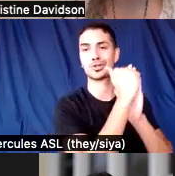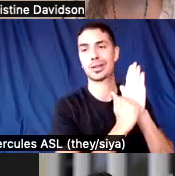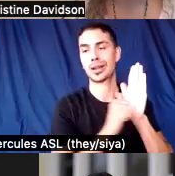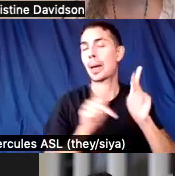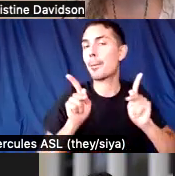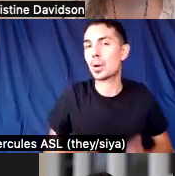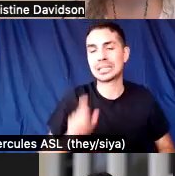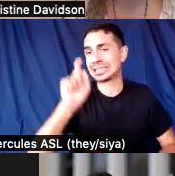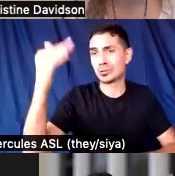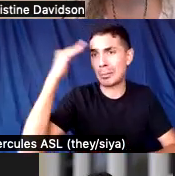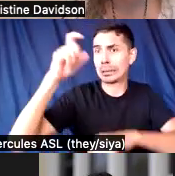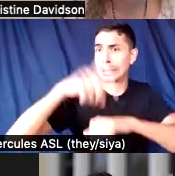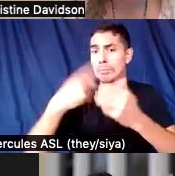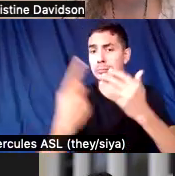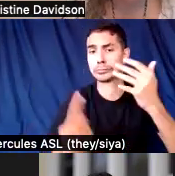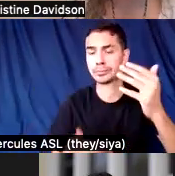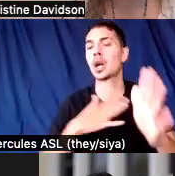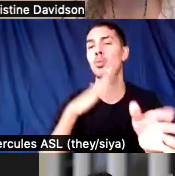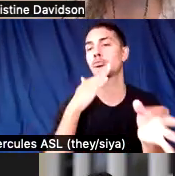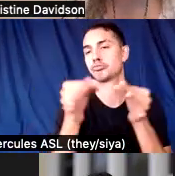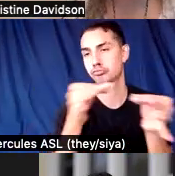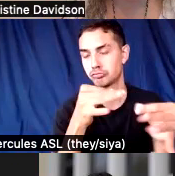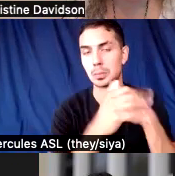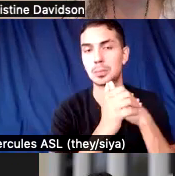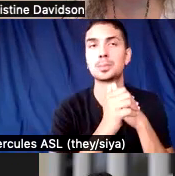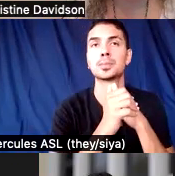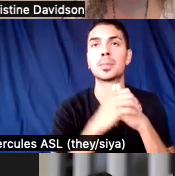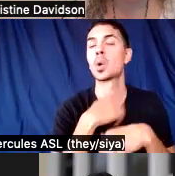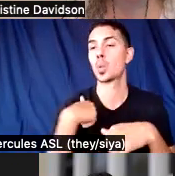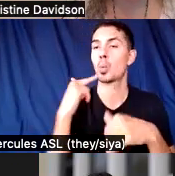It's, we will navigate